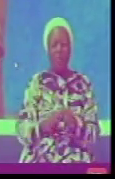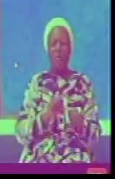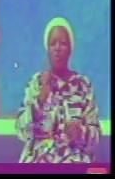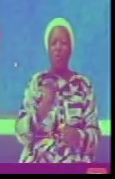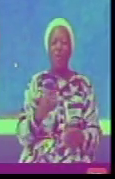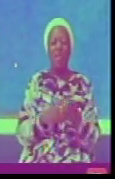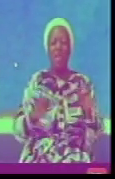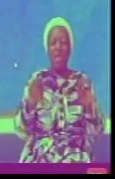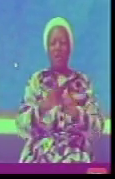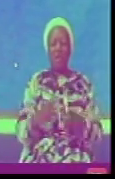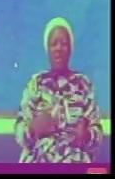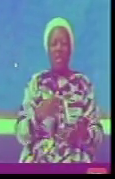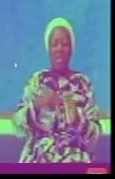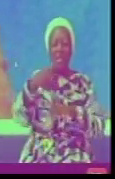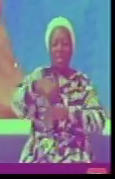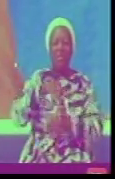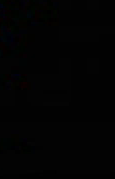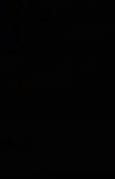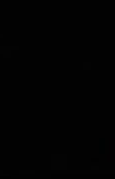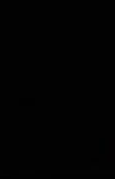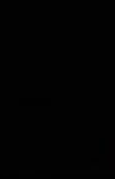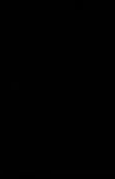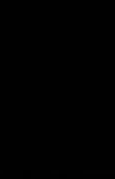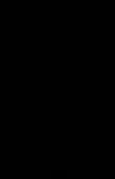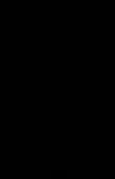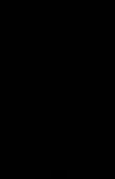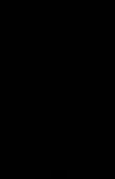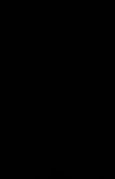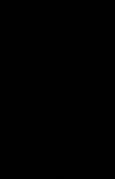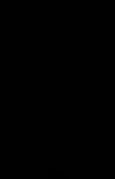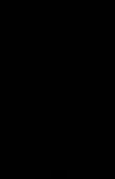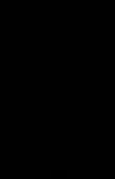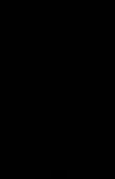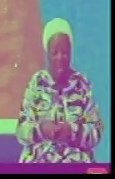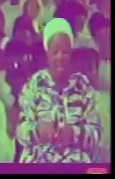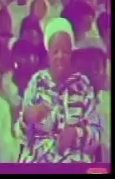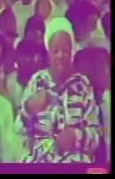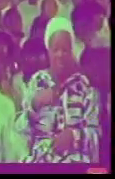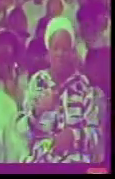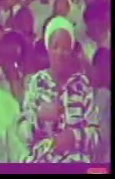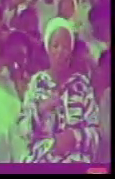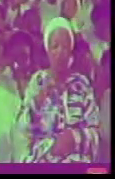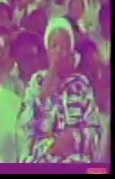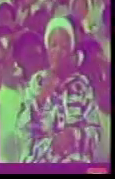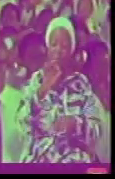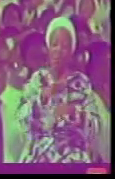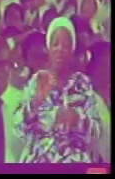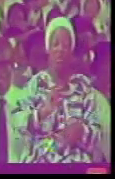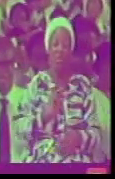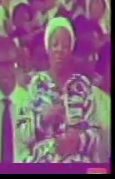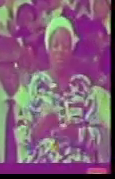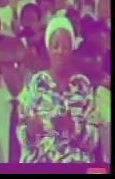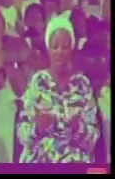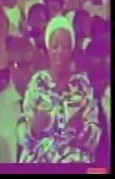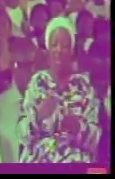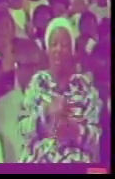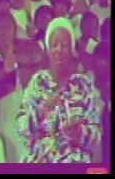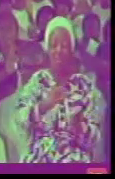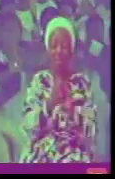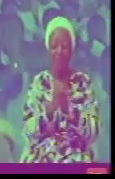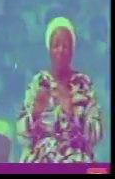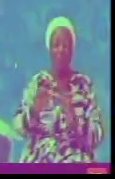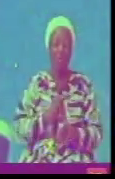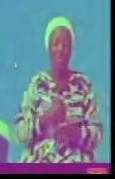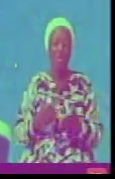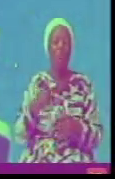Christ will be for everyone, even here to Jesus' name. As you